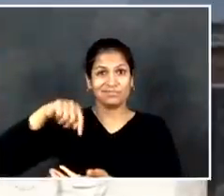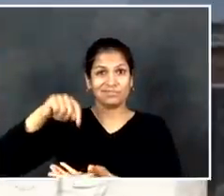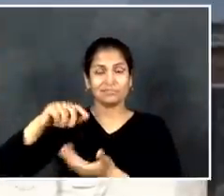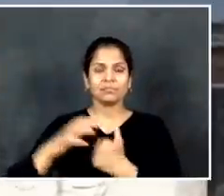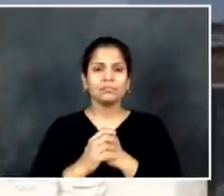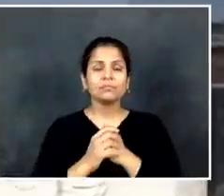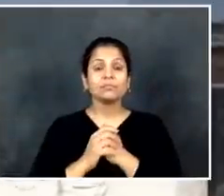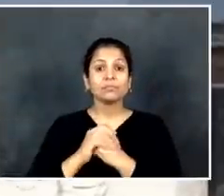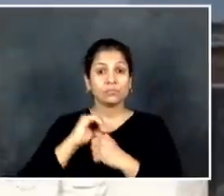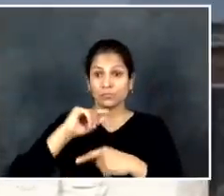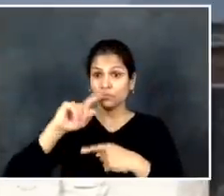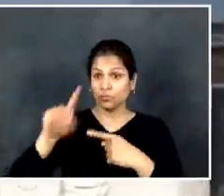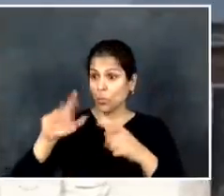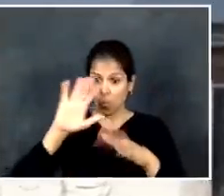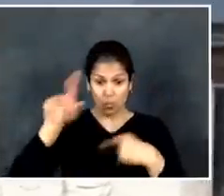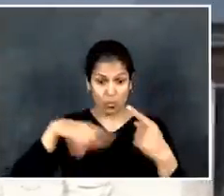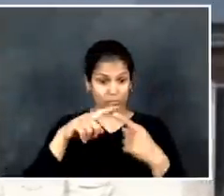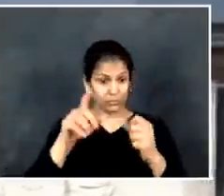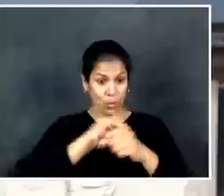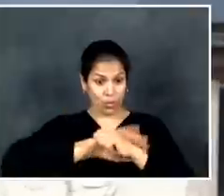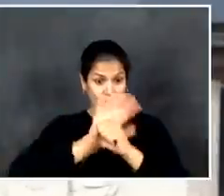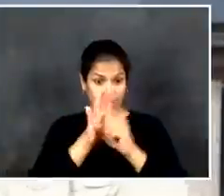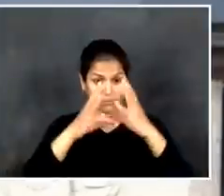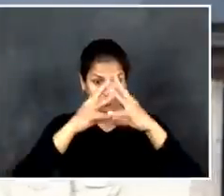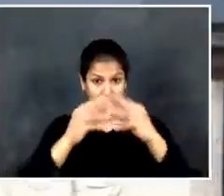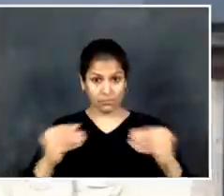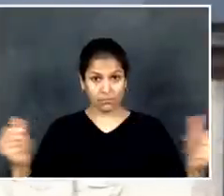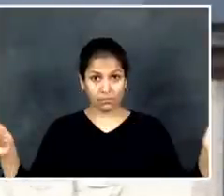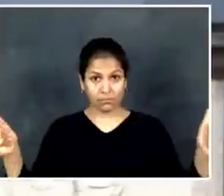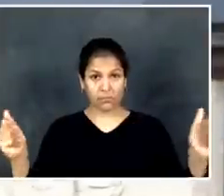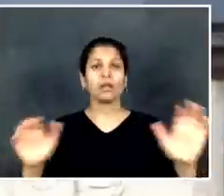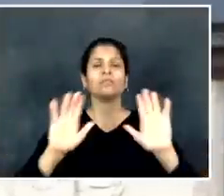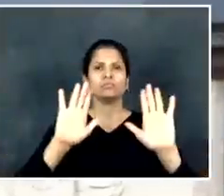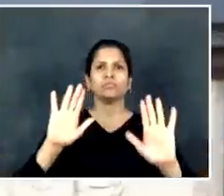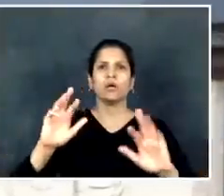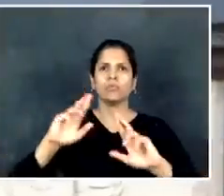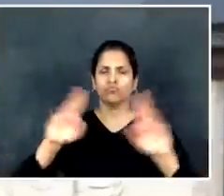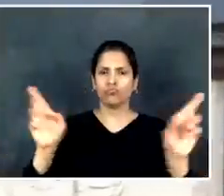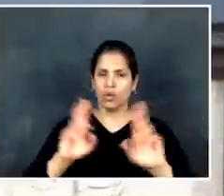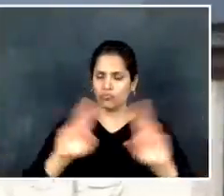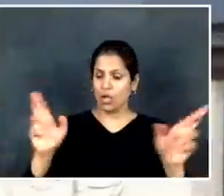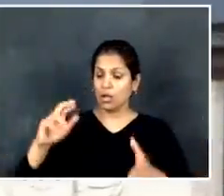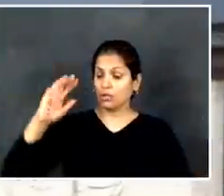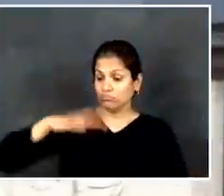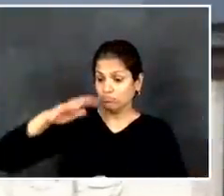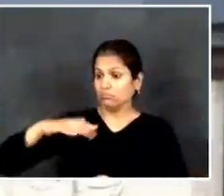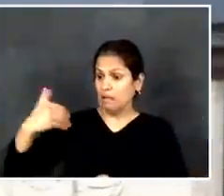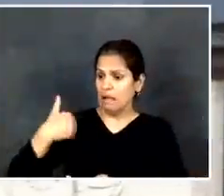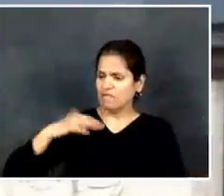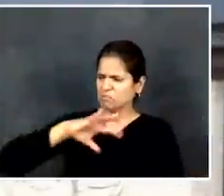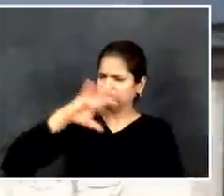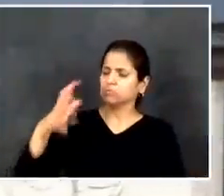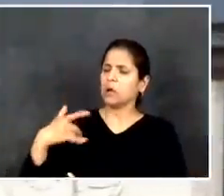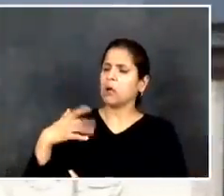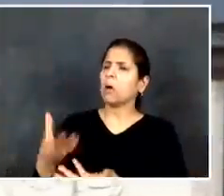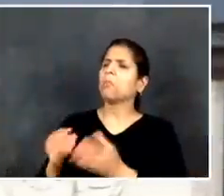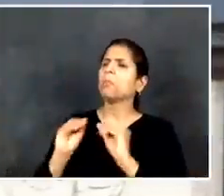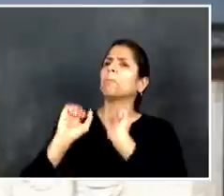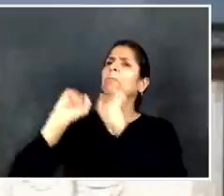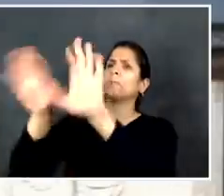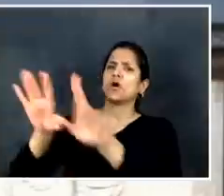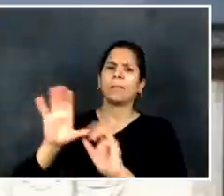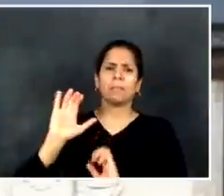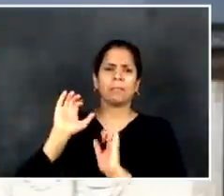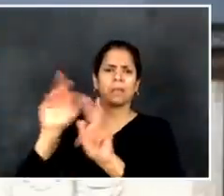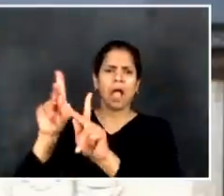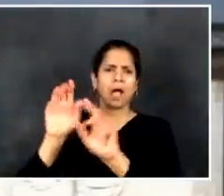far from out of the woods. When everything's sort of toted up and we know which ventilators are going to remain in New